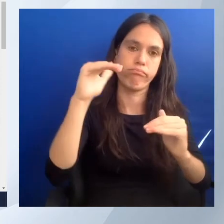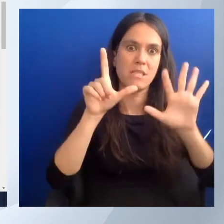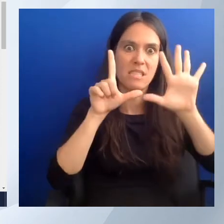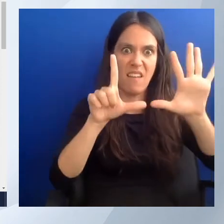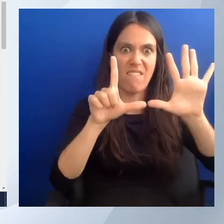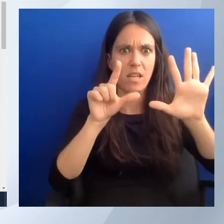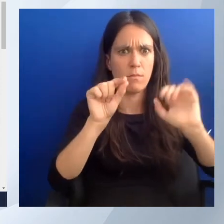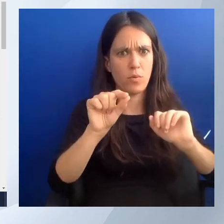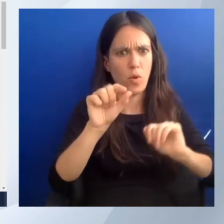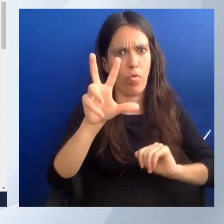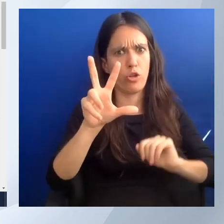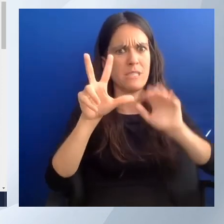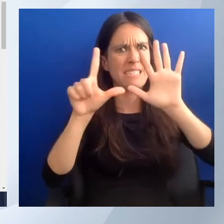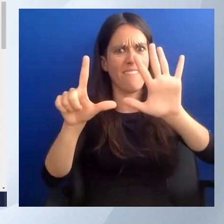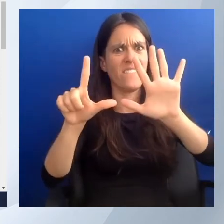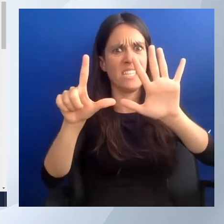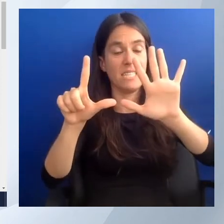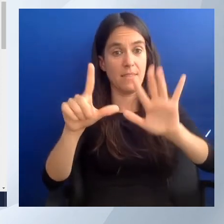7.37.